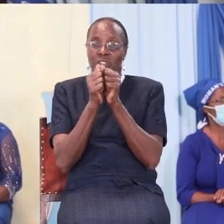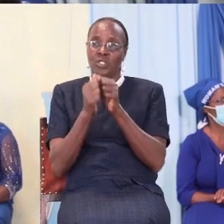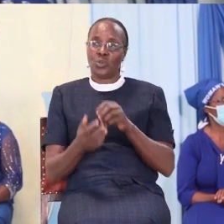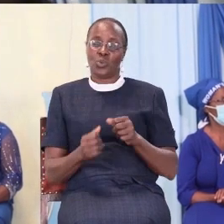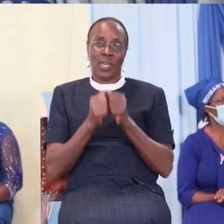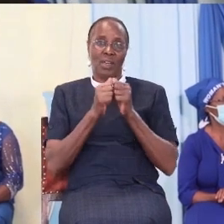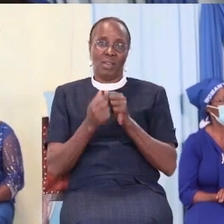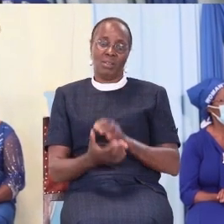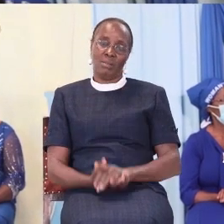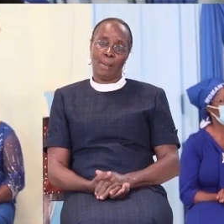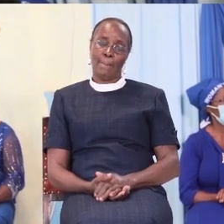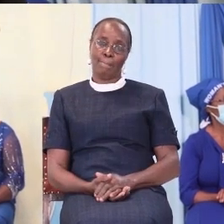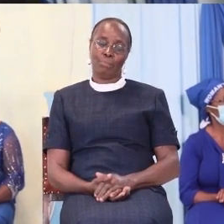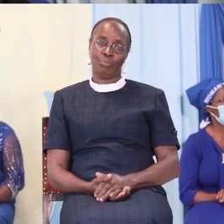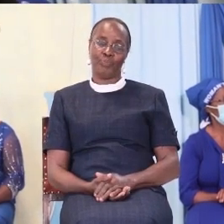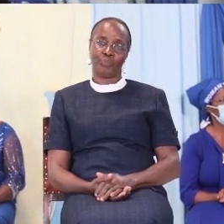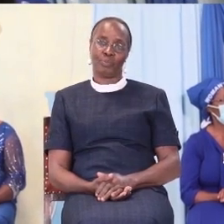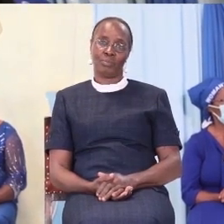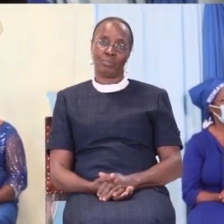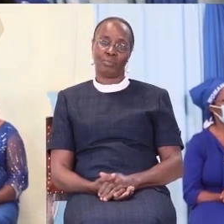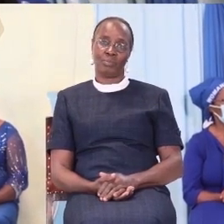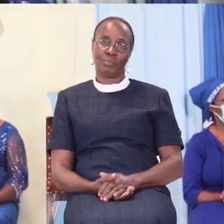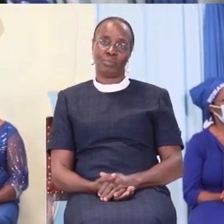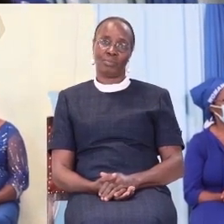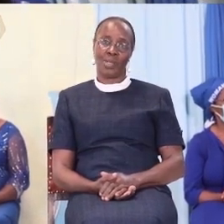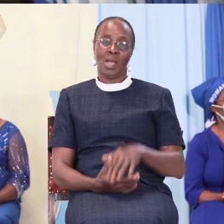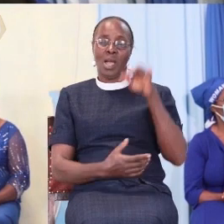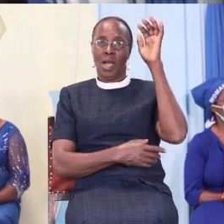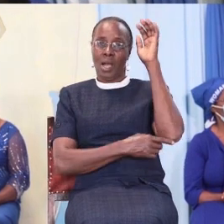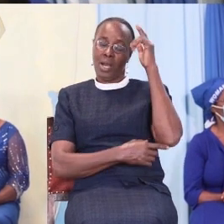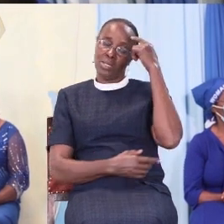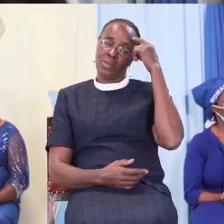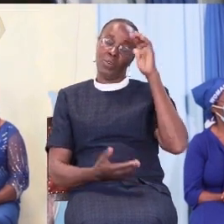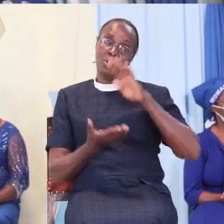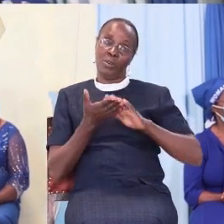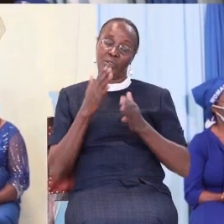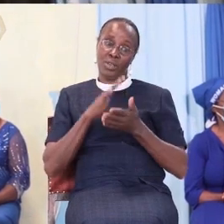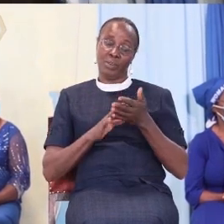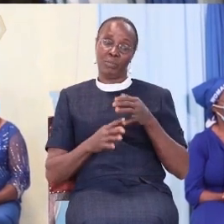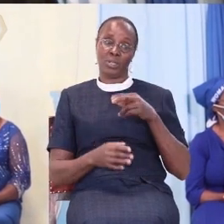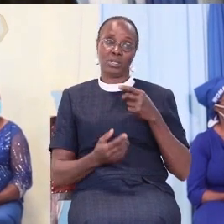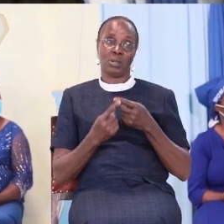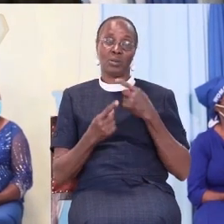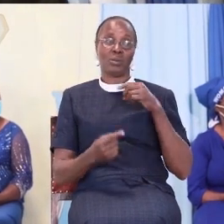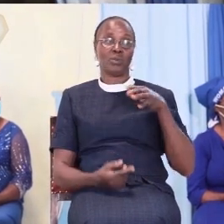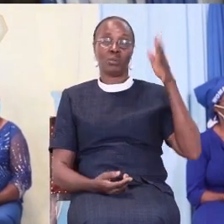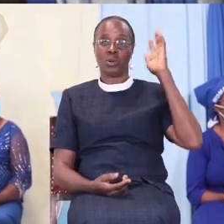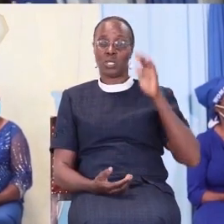Let's shake our dust and tell God, we yield unto you. Take us to the next